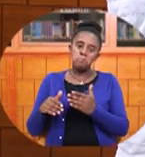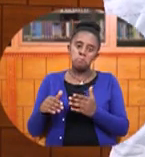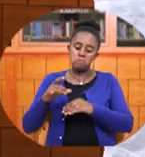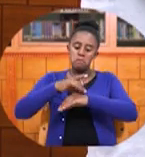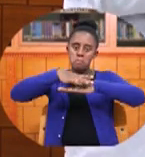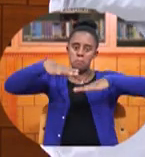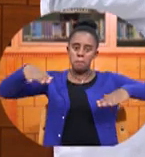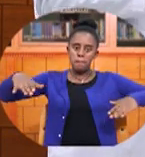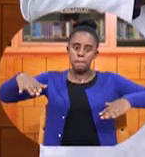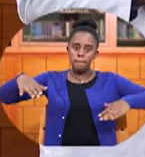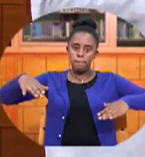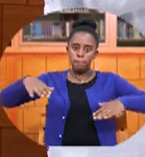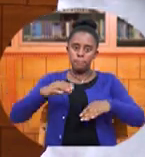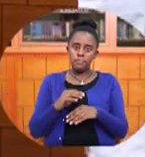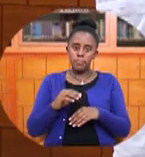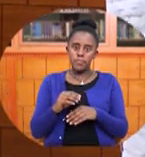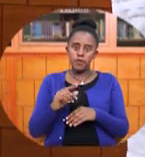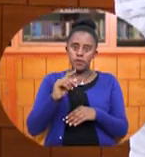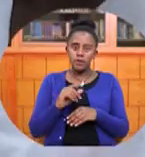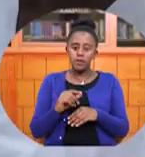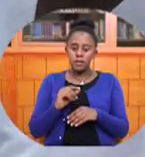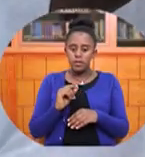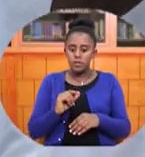Such animals are called terrestrial animals.